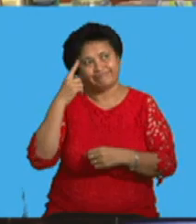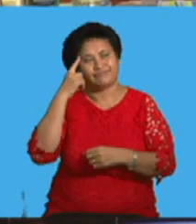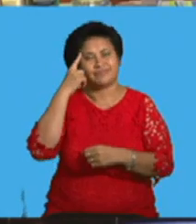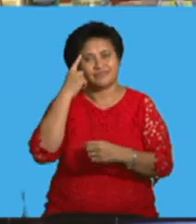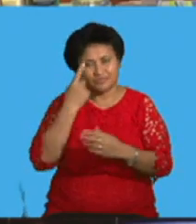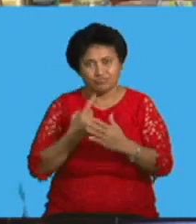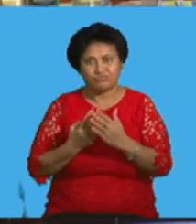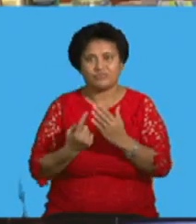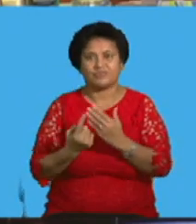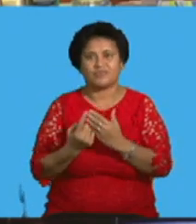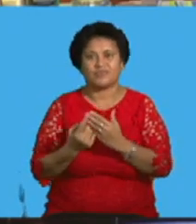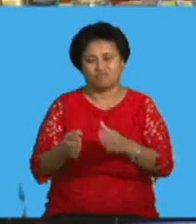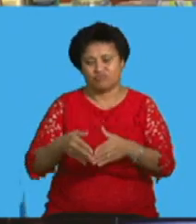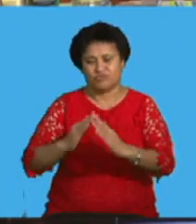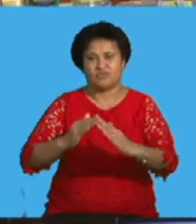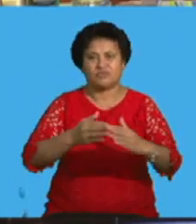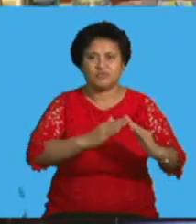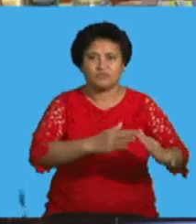more sectors.